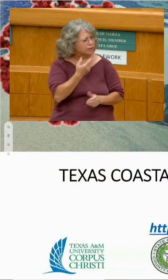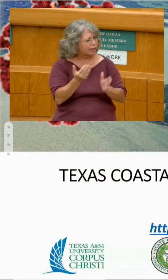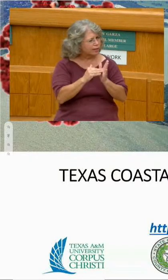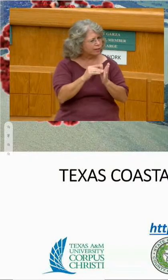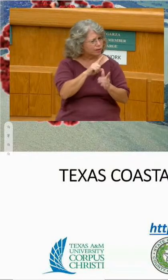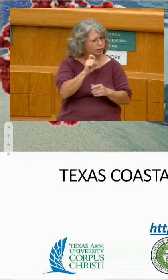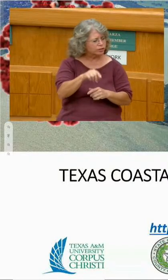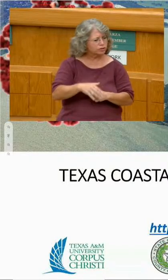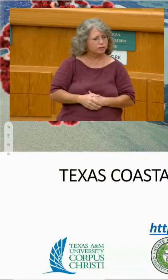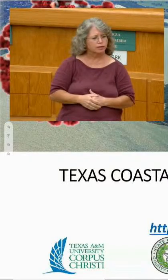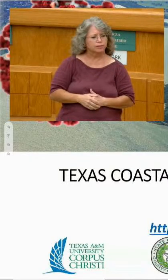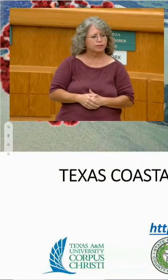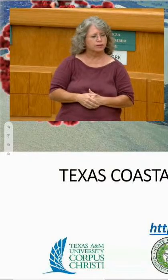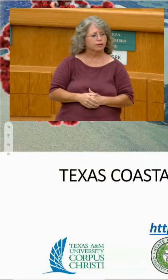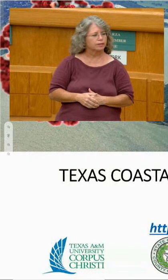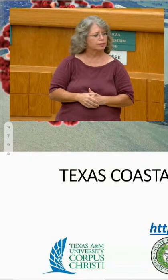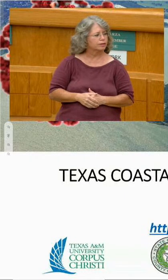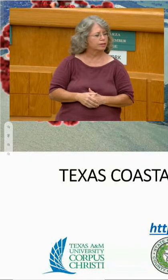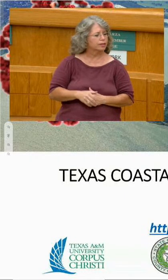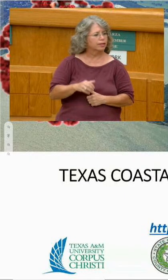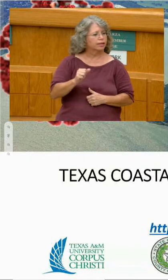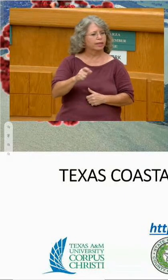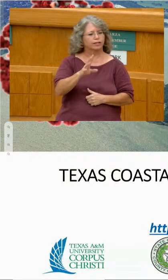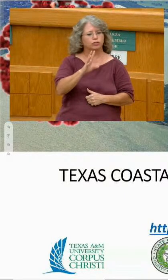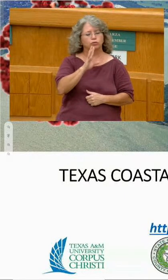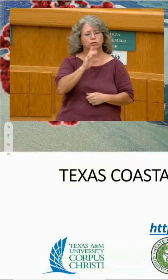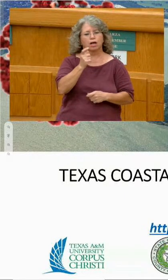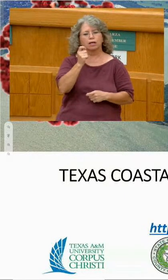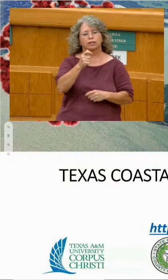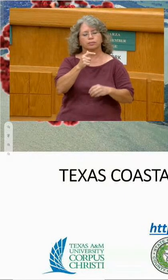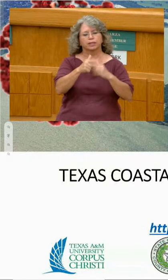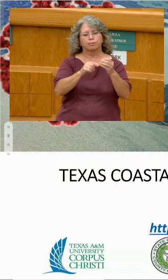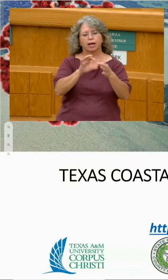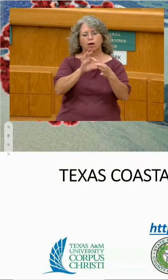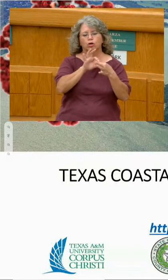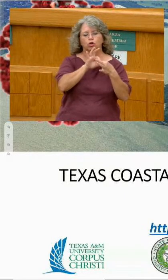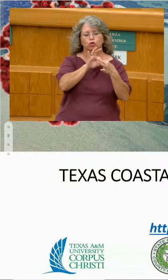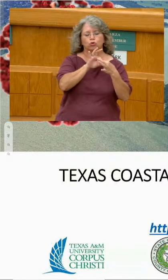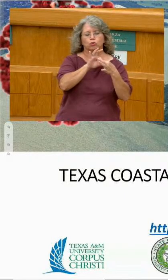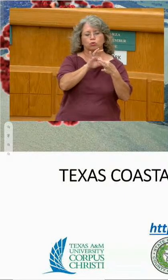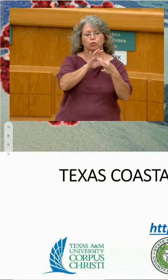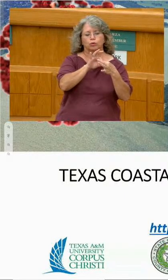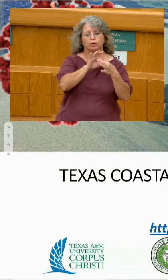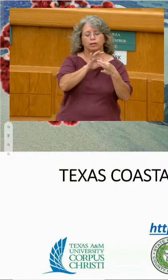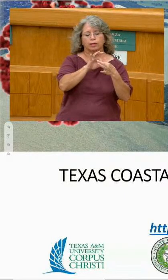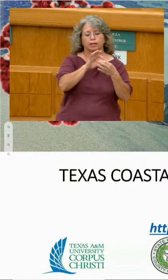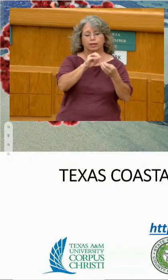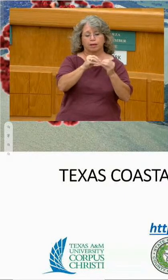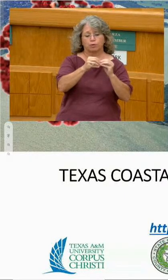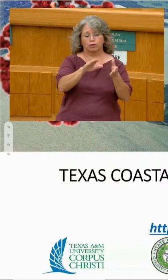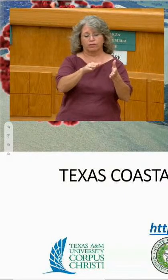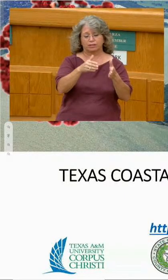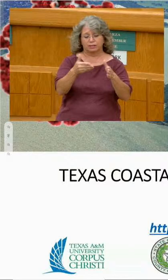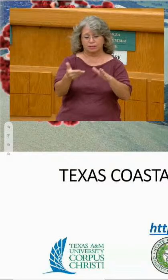it? Yeah, can you talk a little bit about the related comorbidity, related deaths and